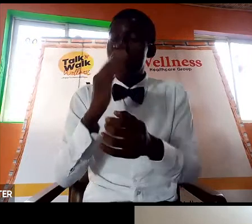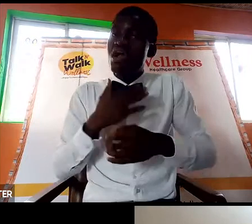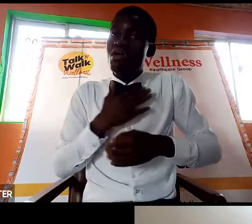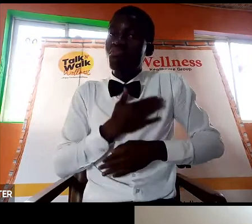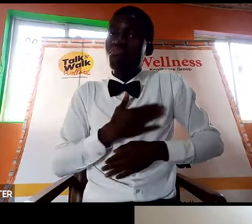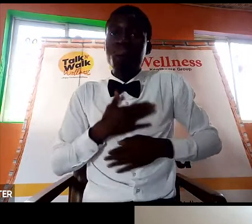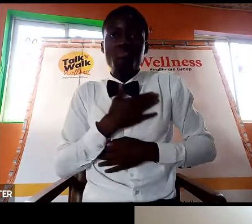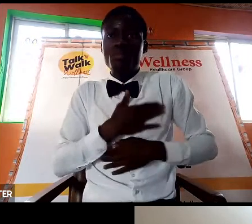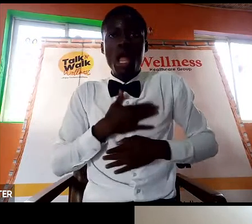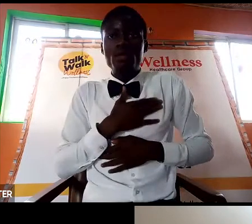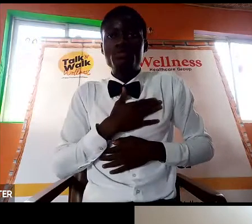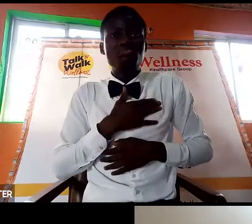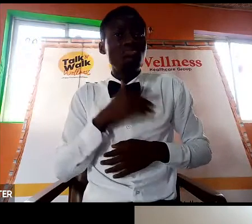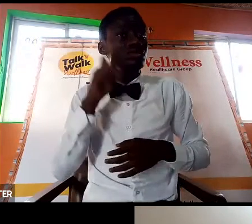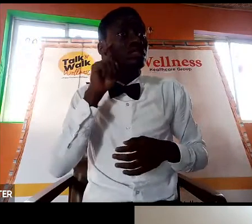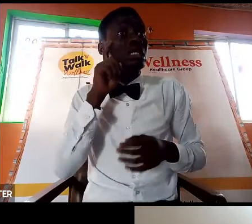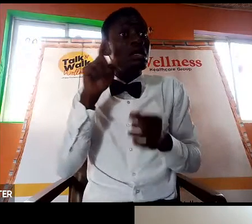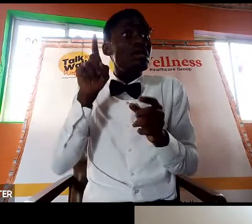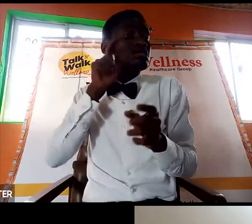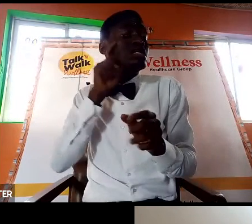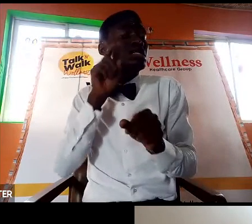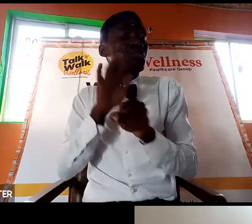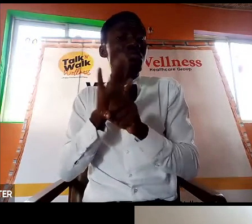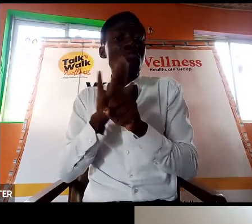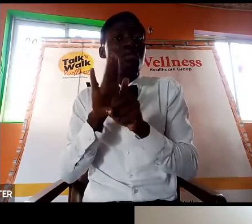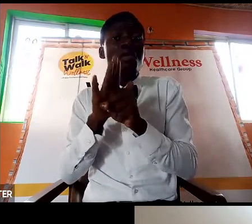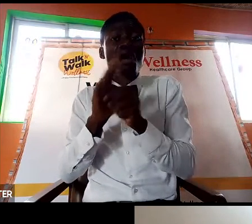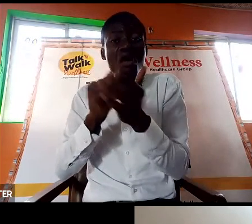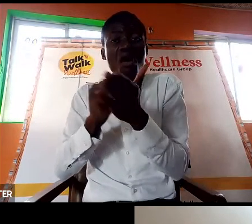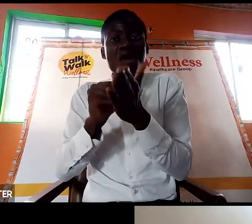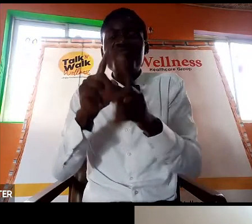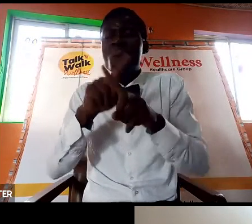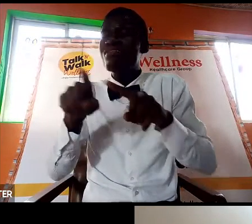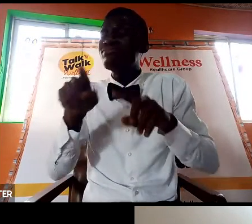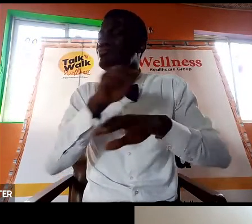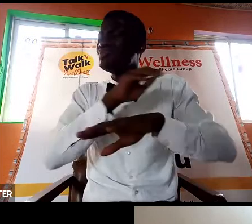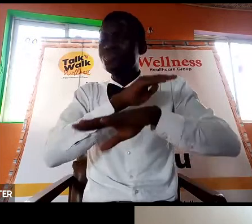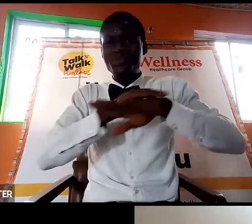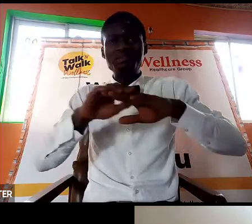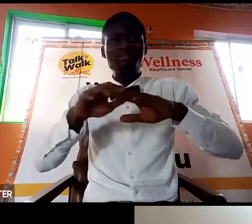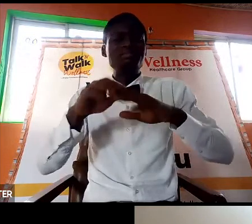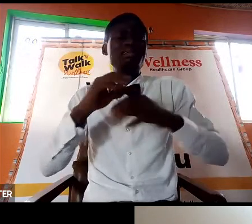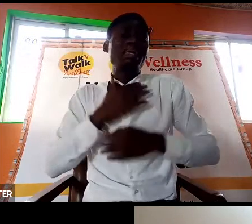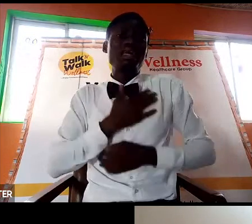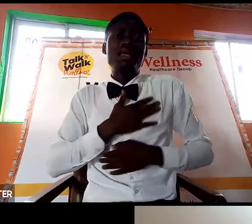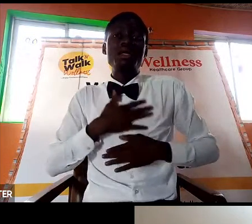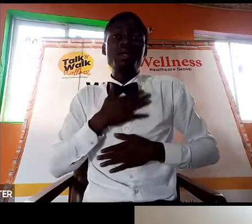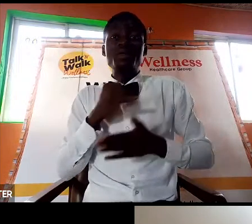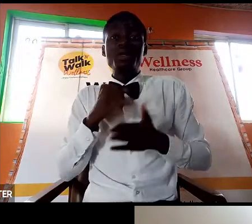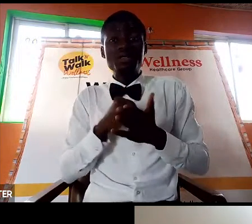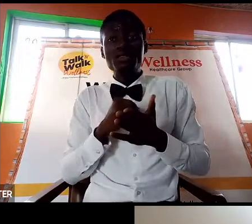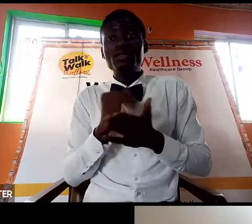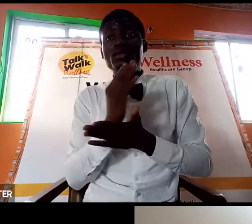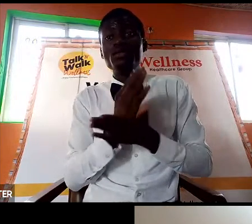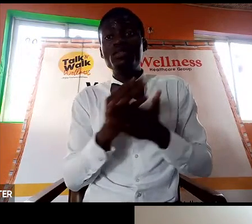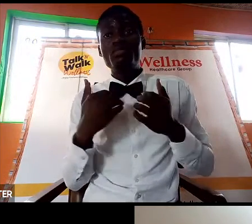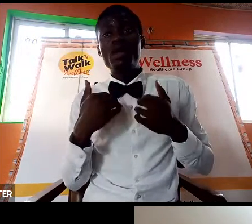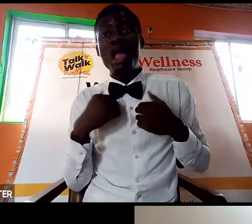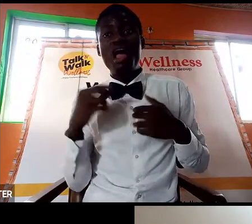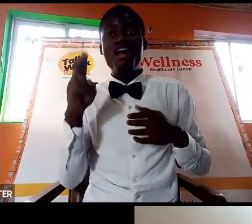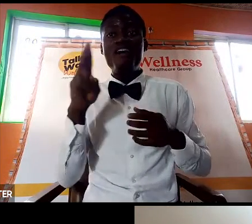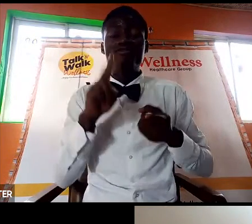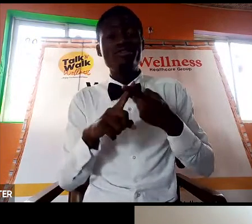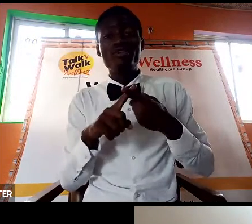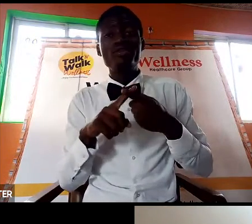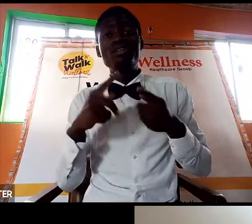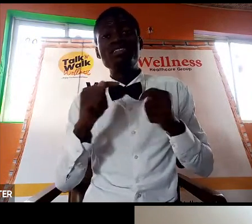matter of they don't know what they want. They know what they want. They have been able to verbalize and articulate what